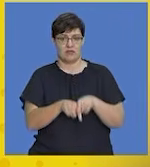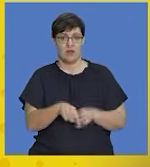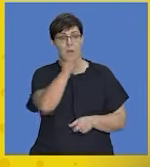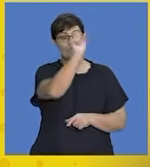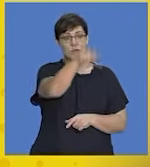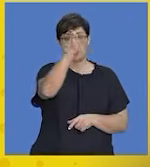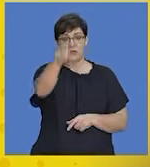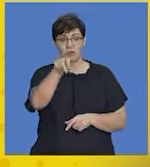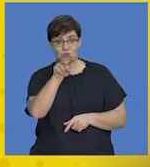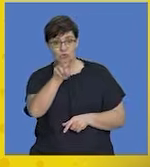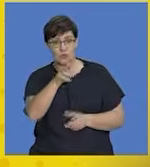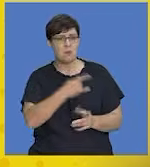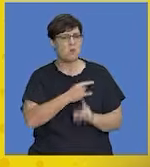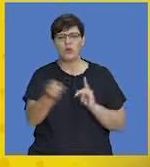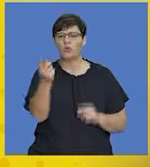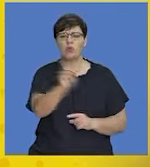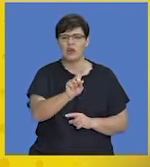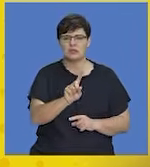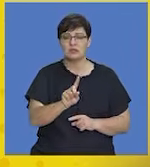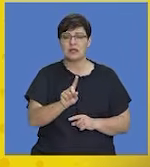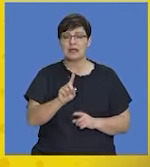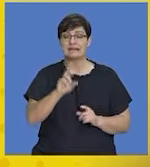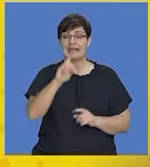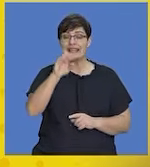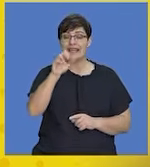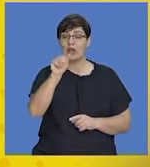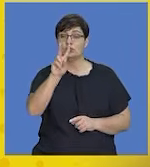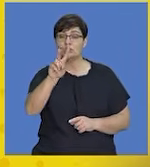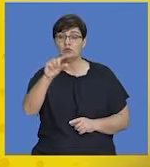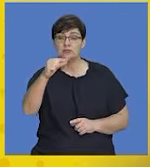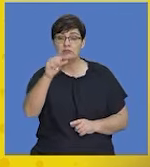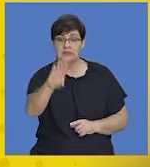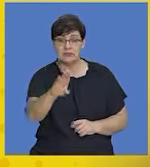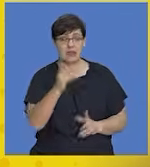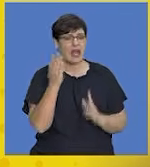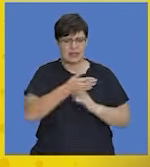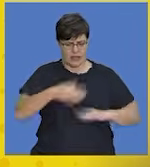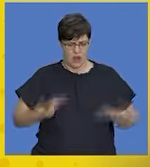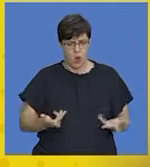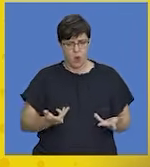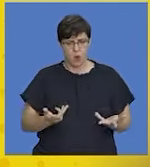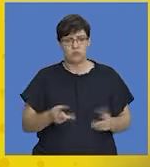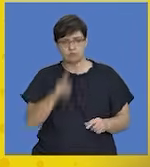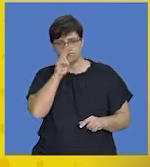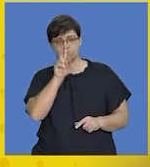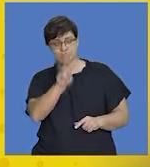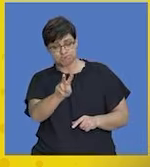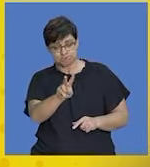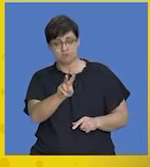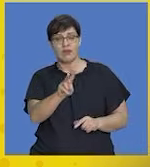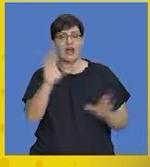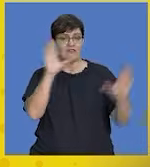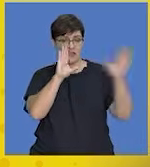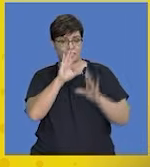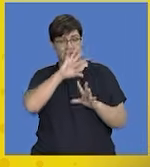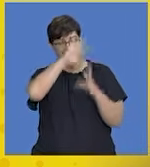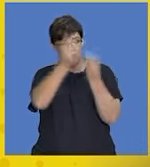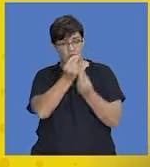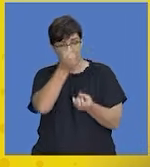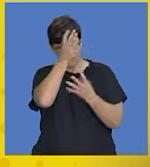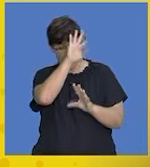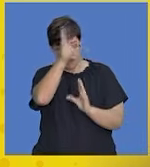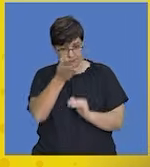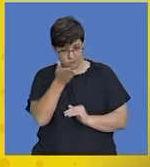2 lucky Matrix stand a chance to win 2 gigs of data. All you need to do to enter is head on over to our Facebook page, and all of